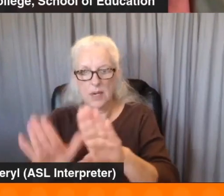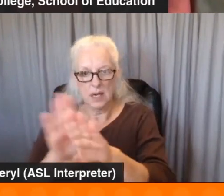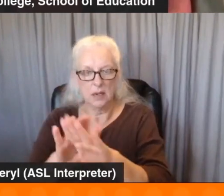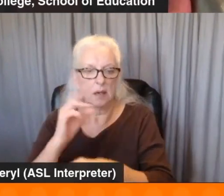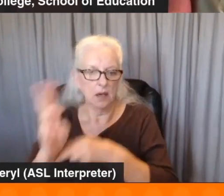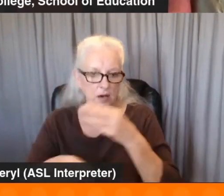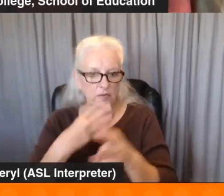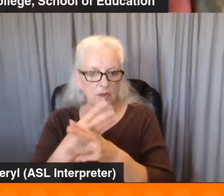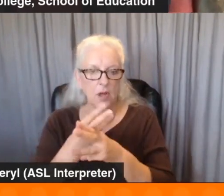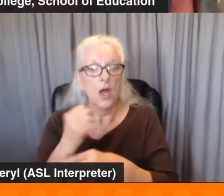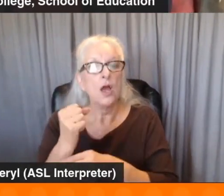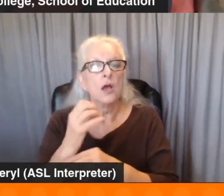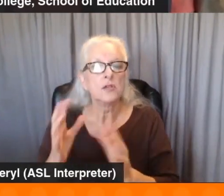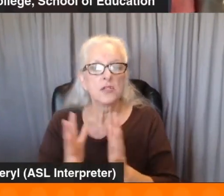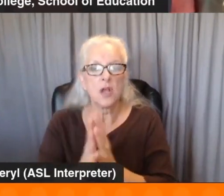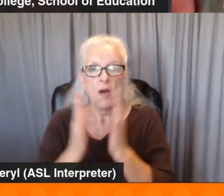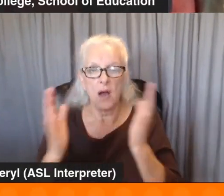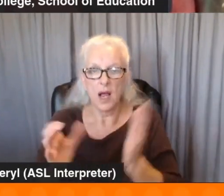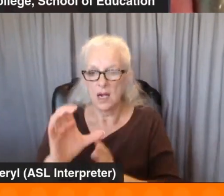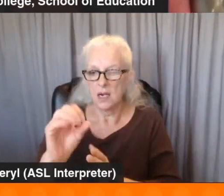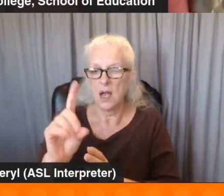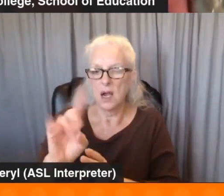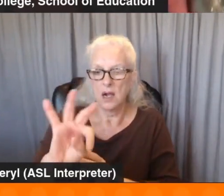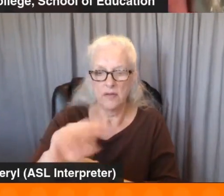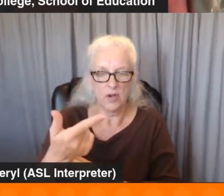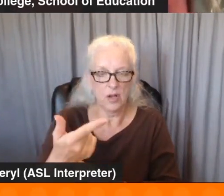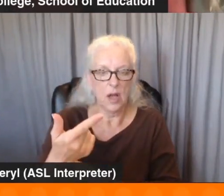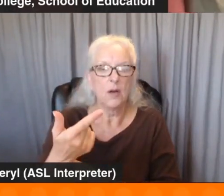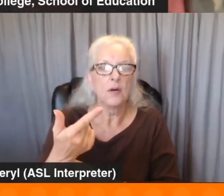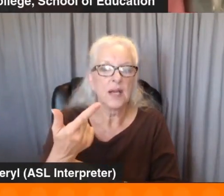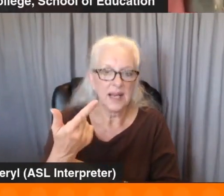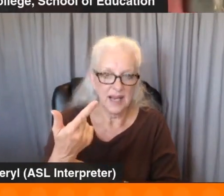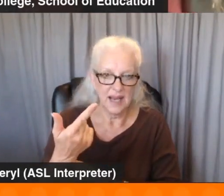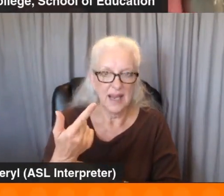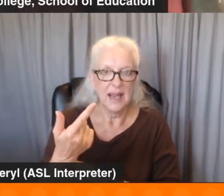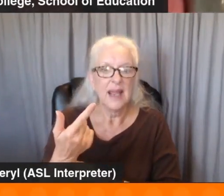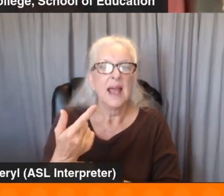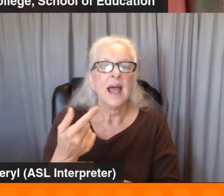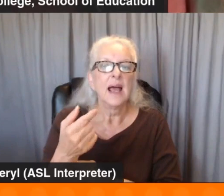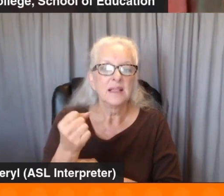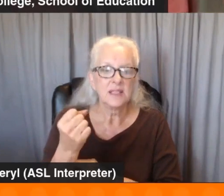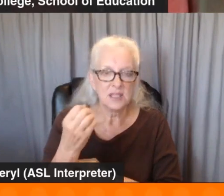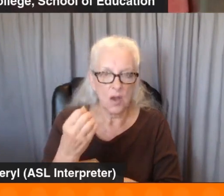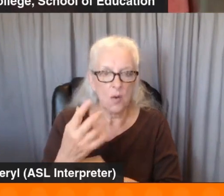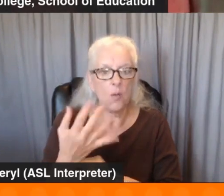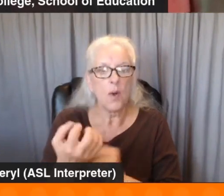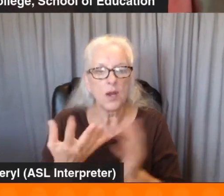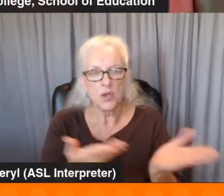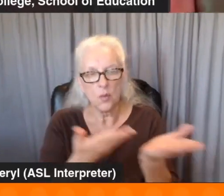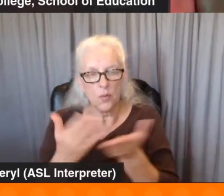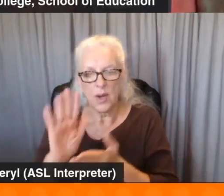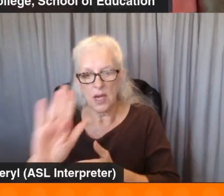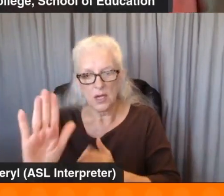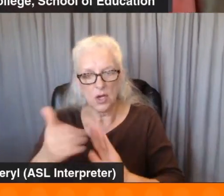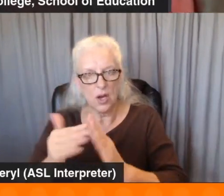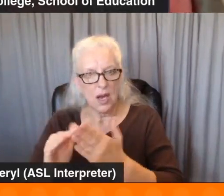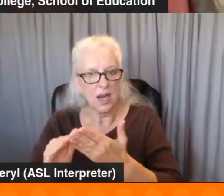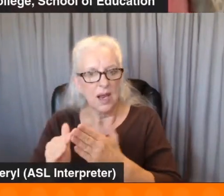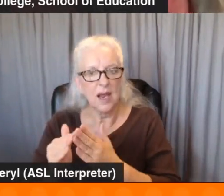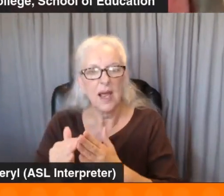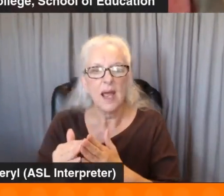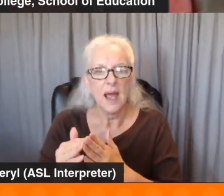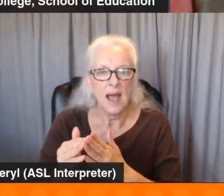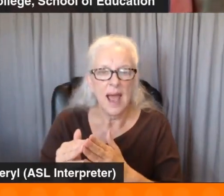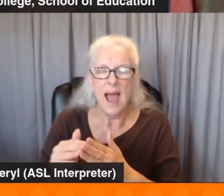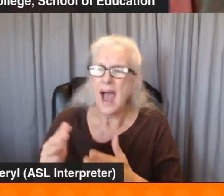So a lot of with coding as another language, but if you're interested in bringing it into your own community, how do we go about that? Well,